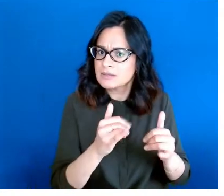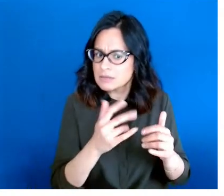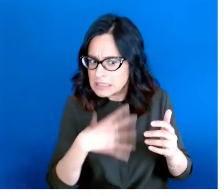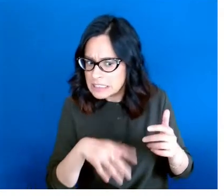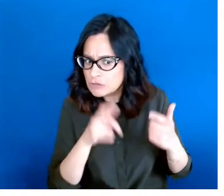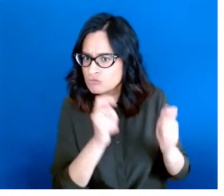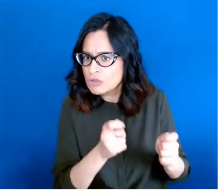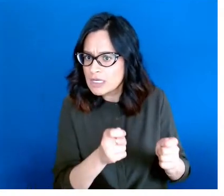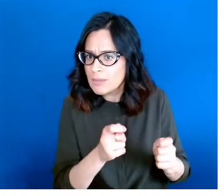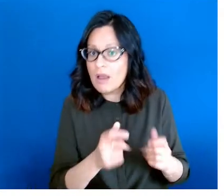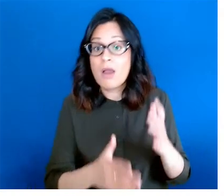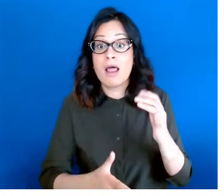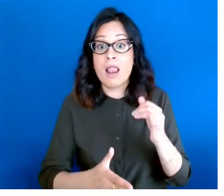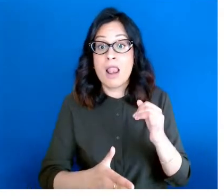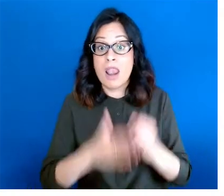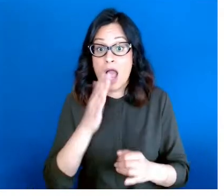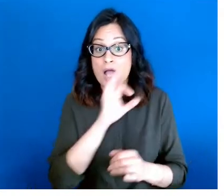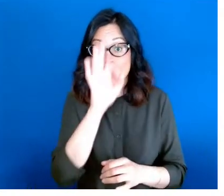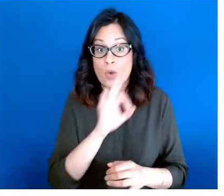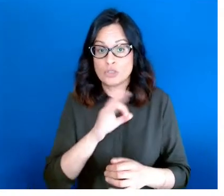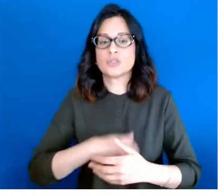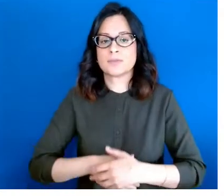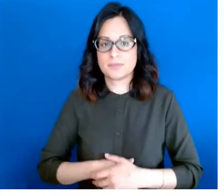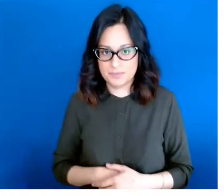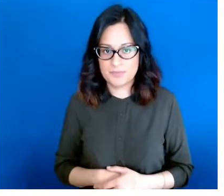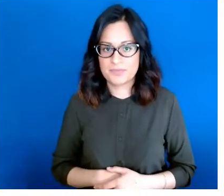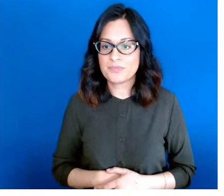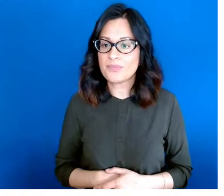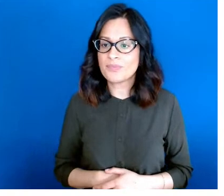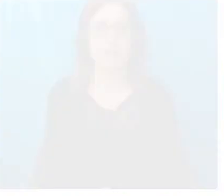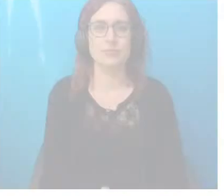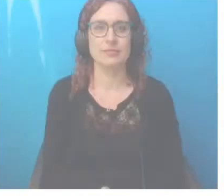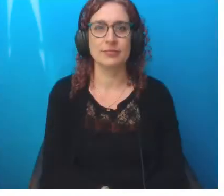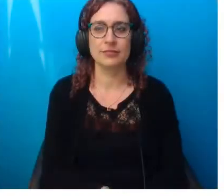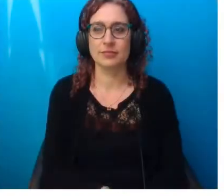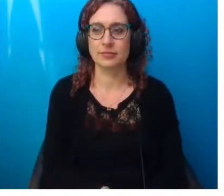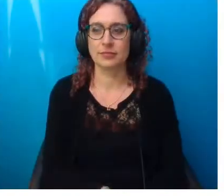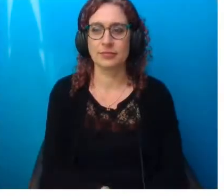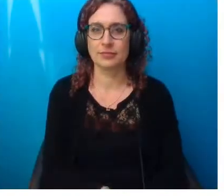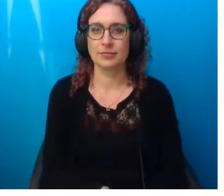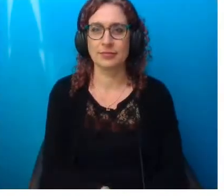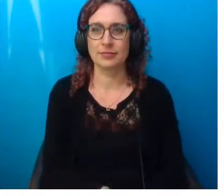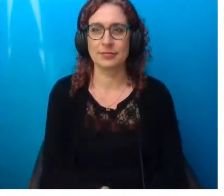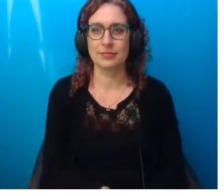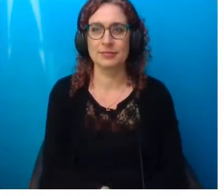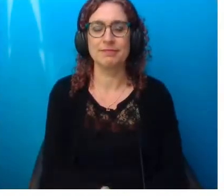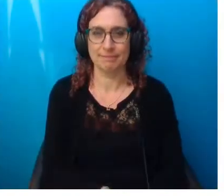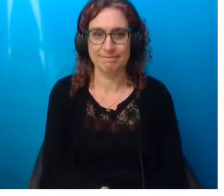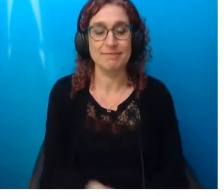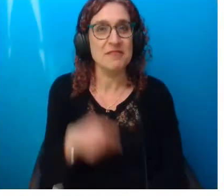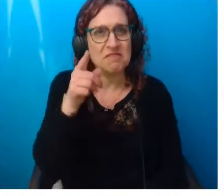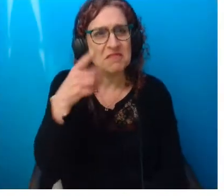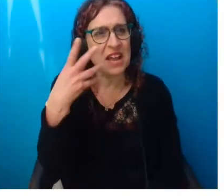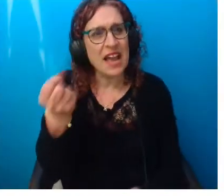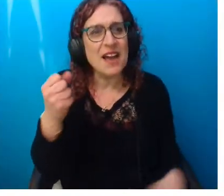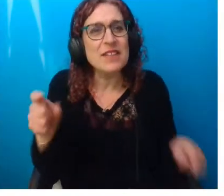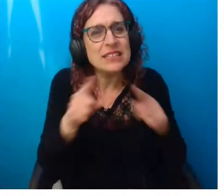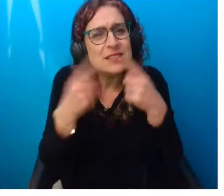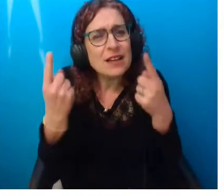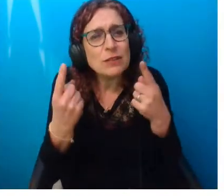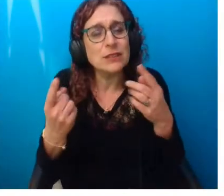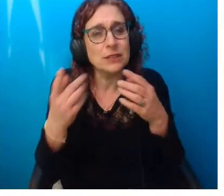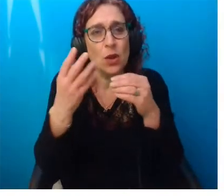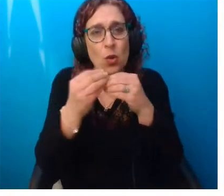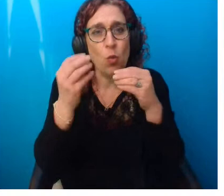The last question is there much difference between nasal spray and oral antihistamines, or are they similar in efficacy?